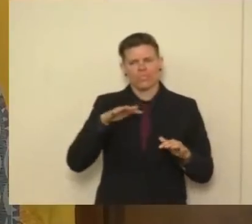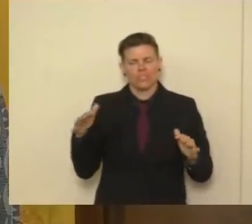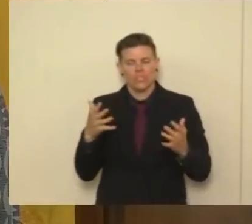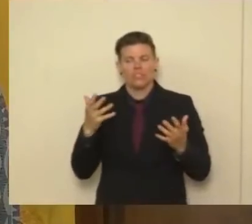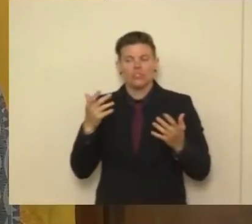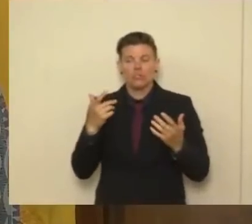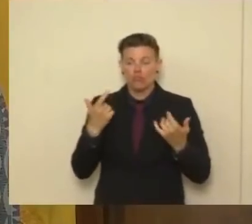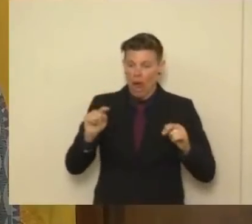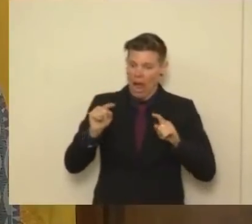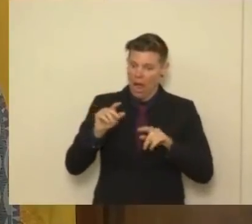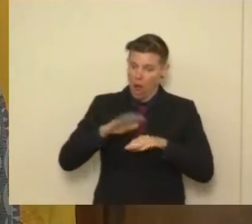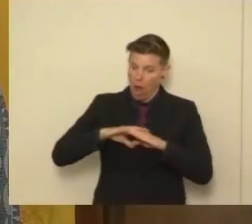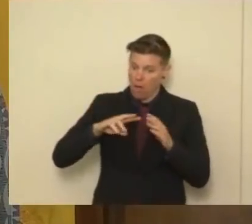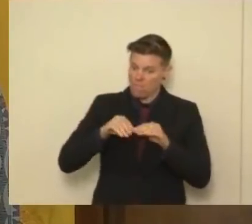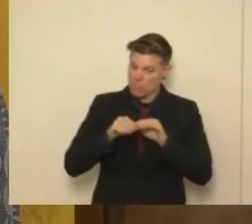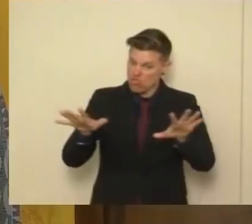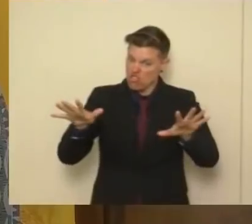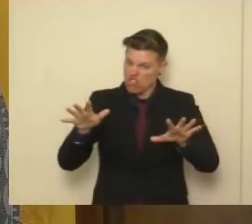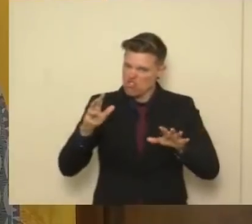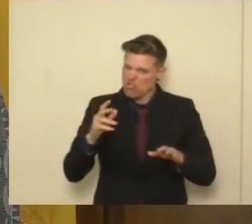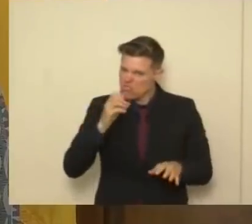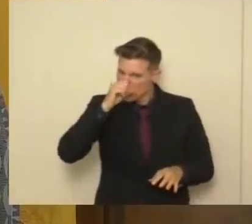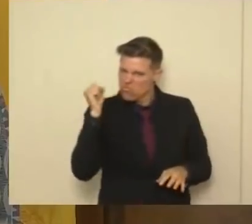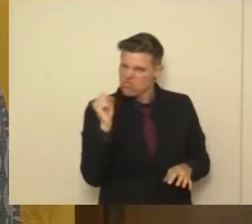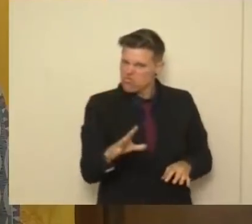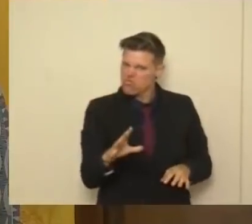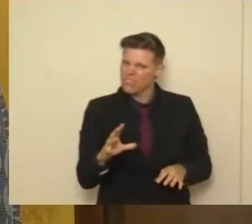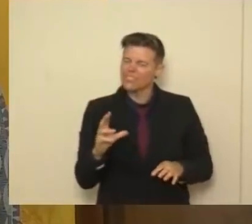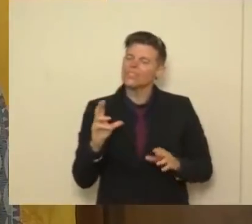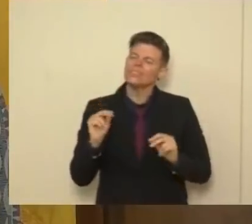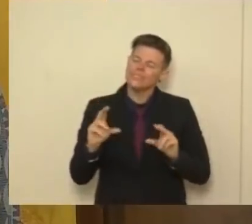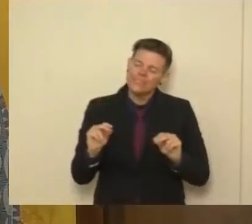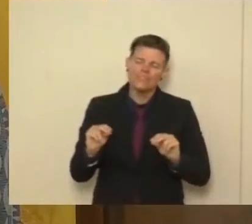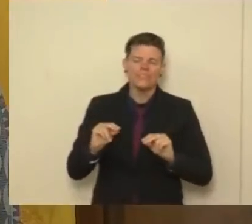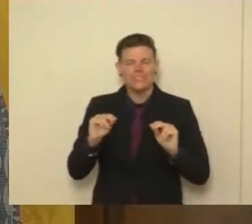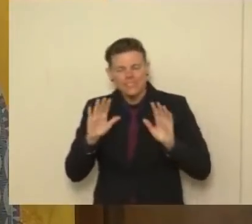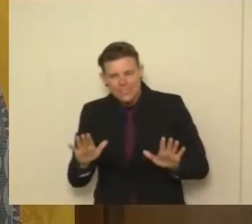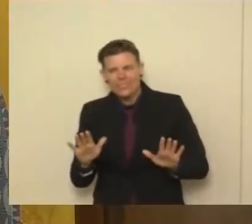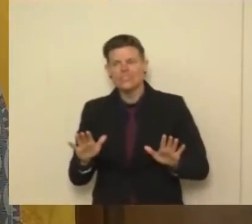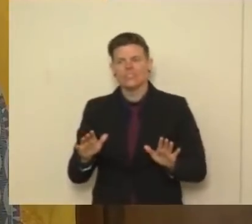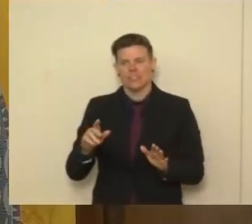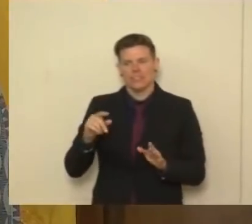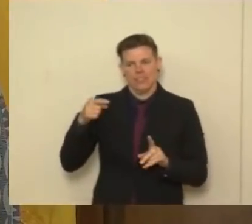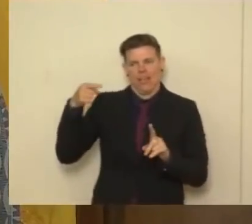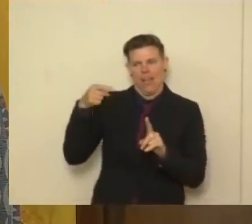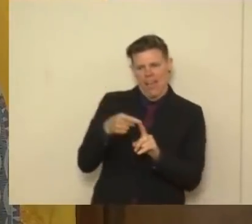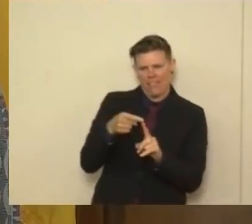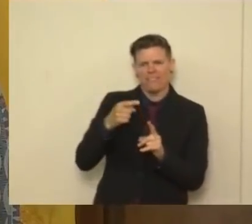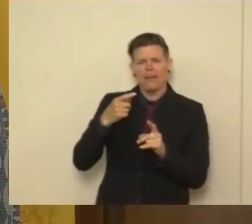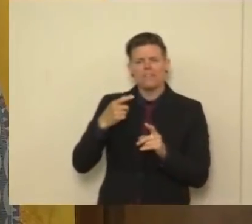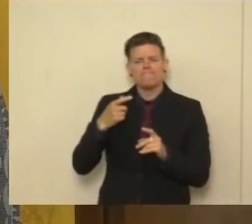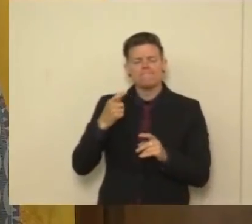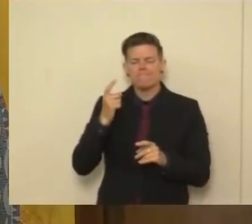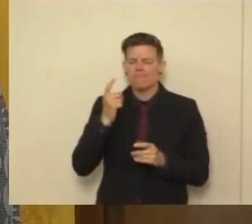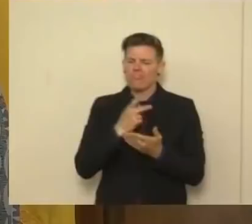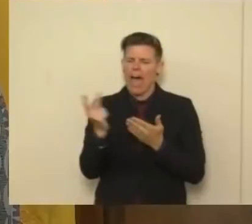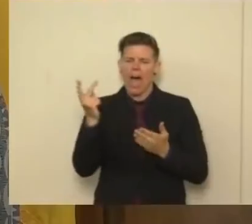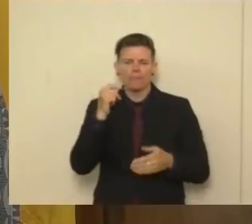spread? I don't. I do think failure to adhere to the mandatory